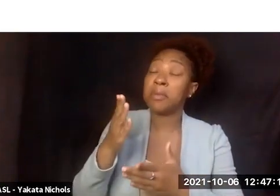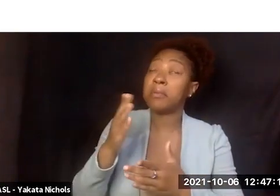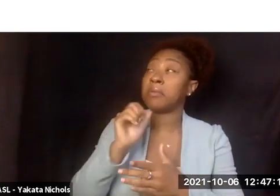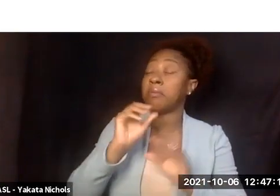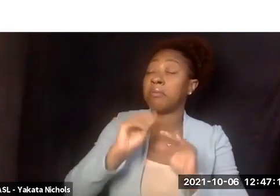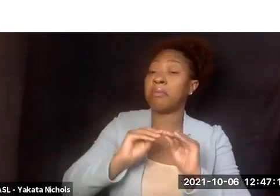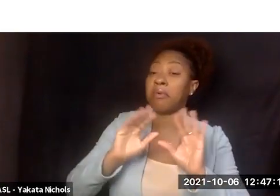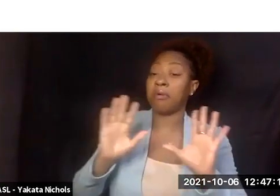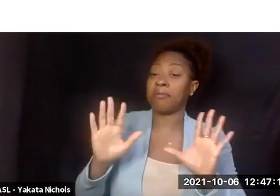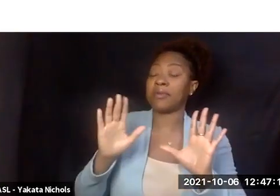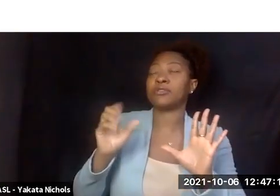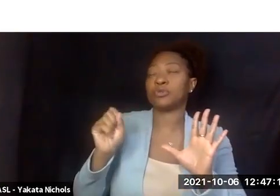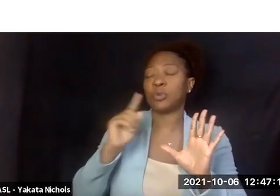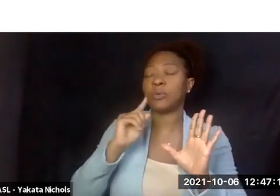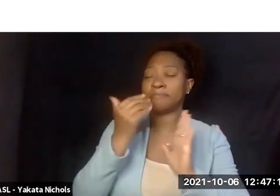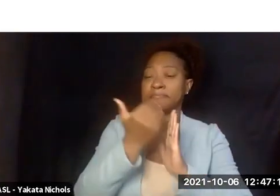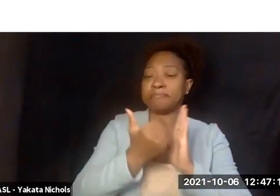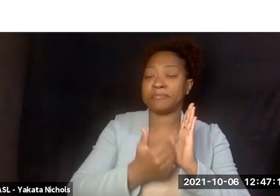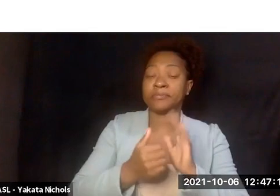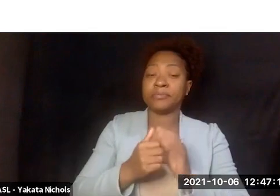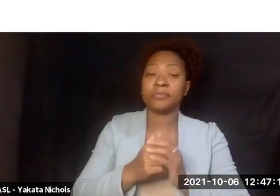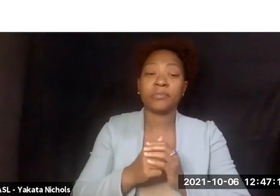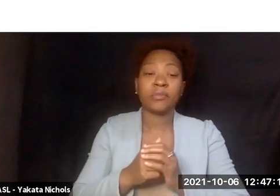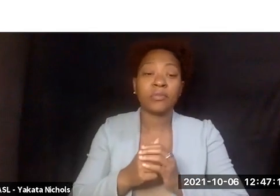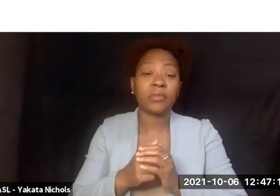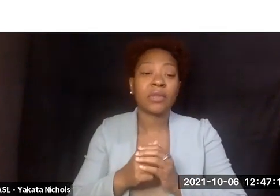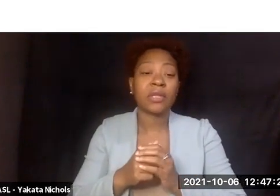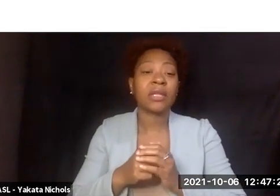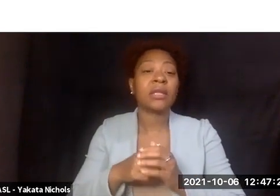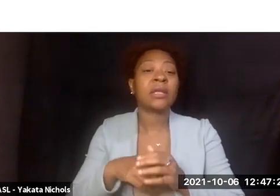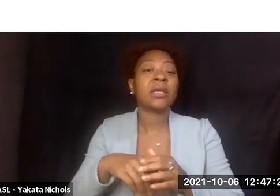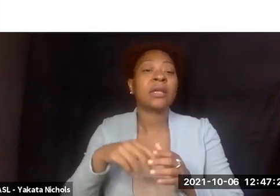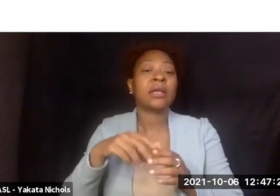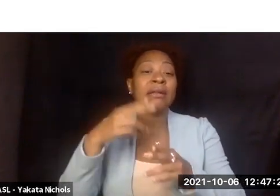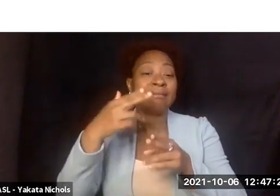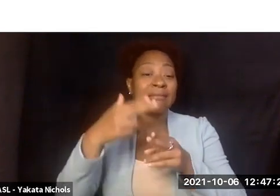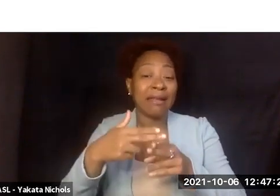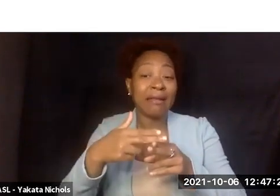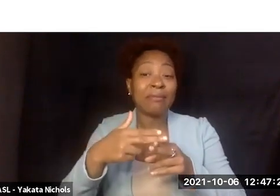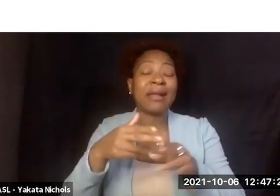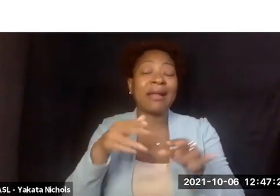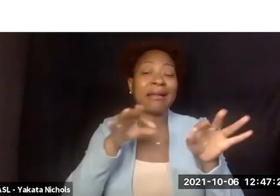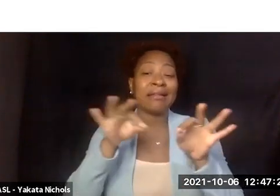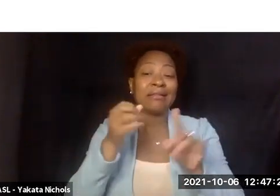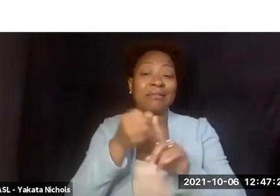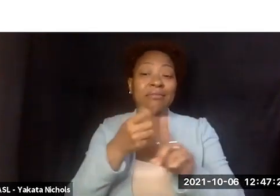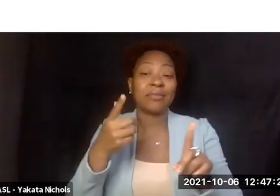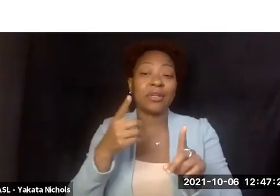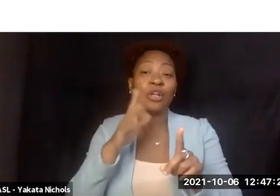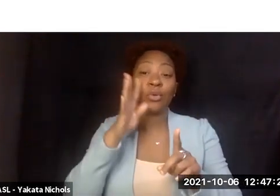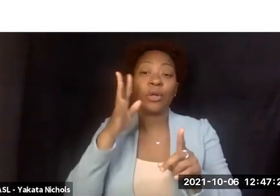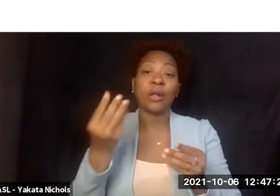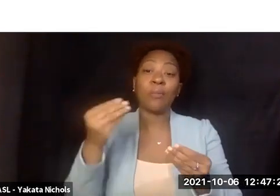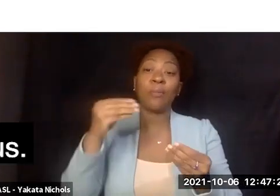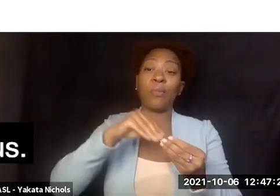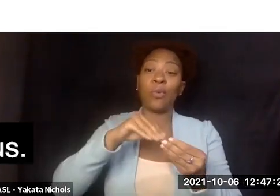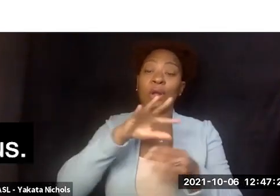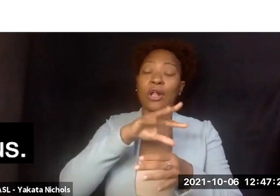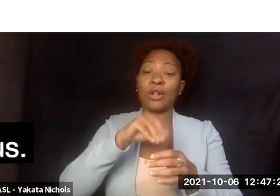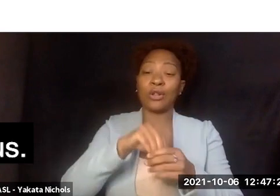obvious. Naming and defining ableism is a great first step to creating more inclusive and accessible